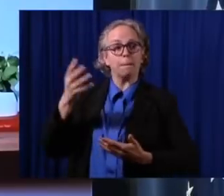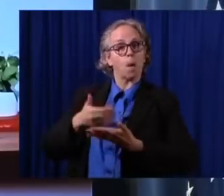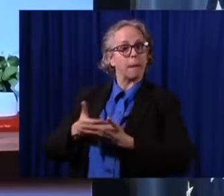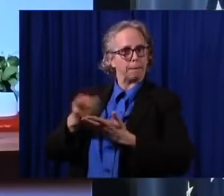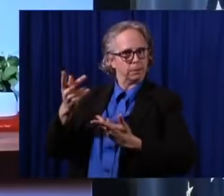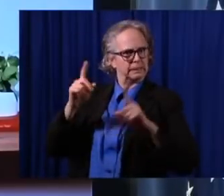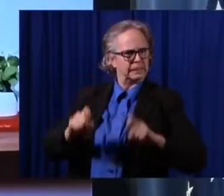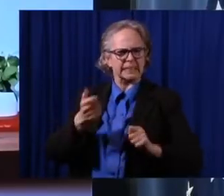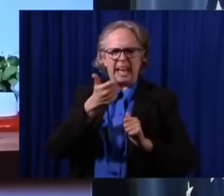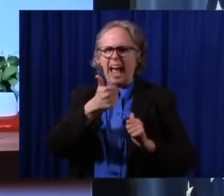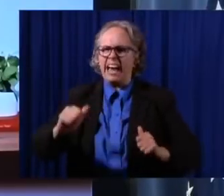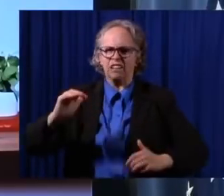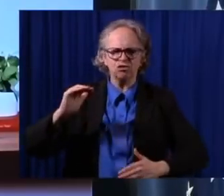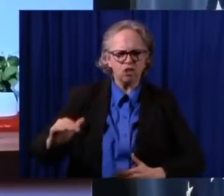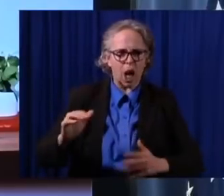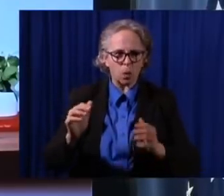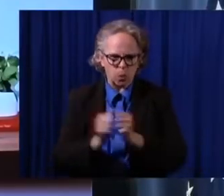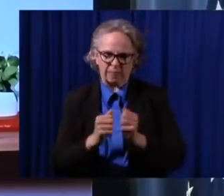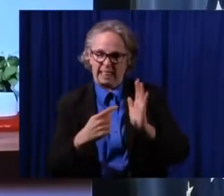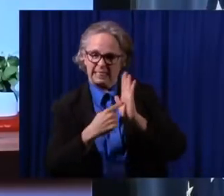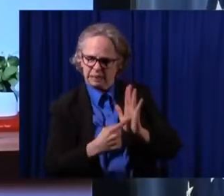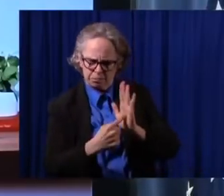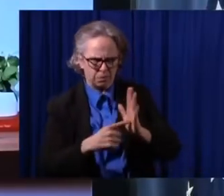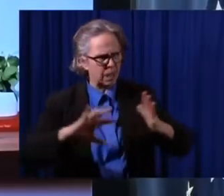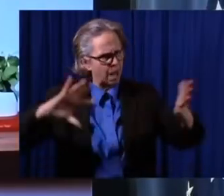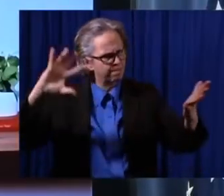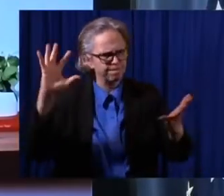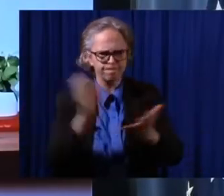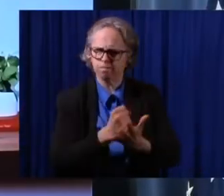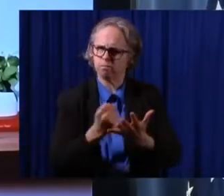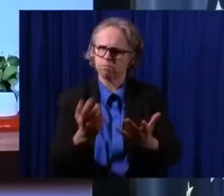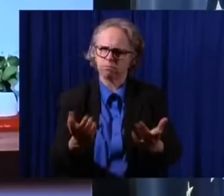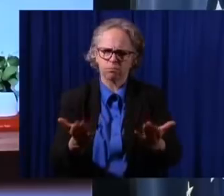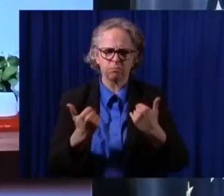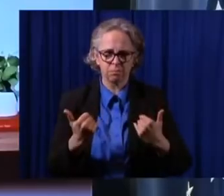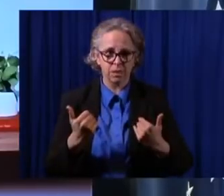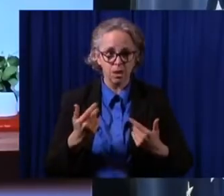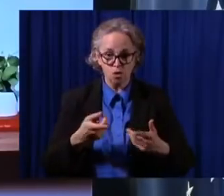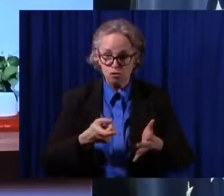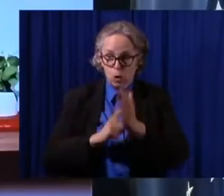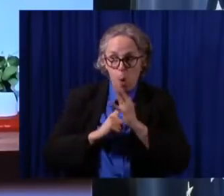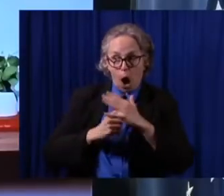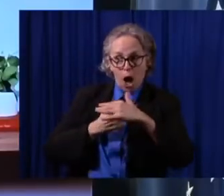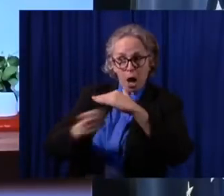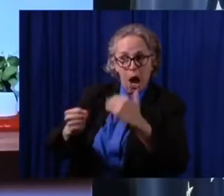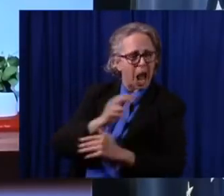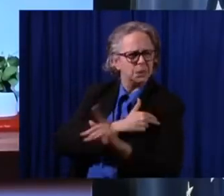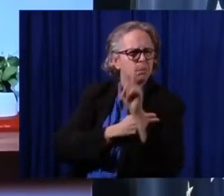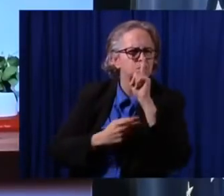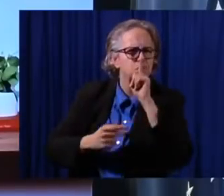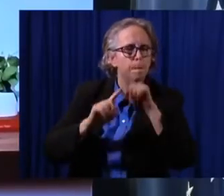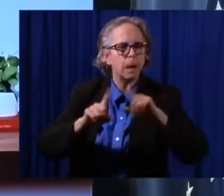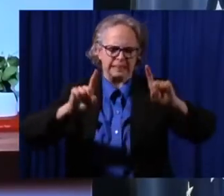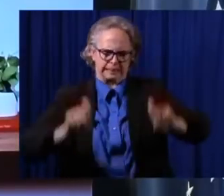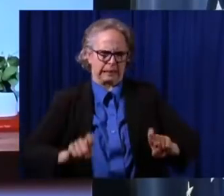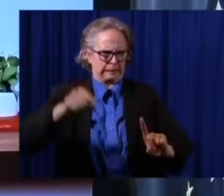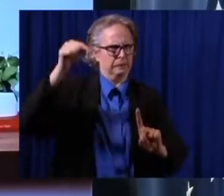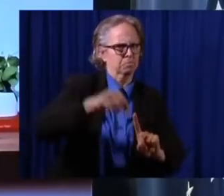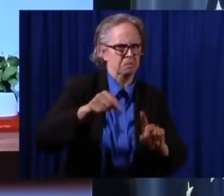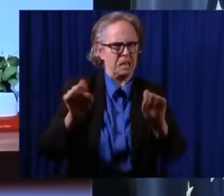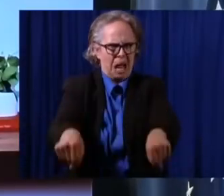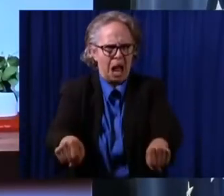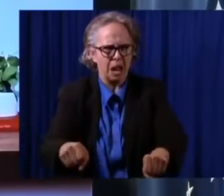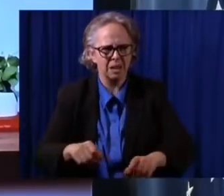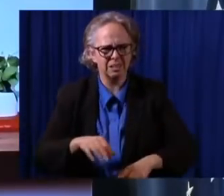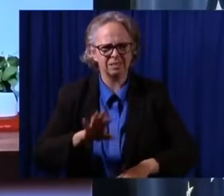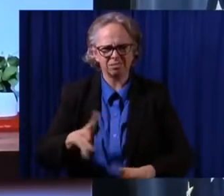now be tested, not just the ones who are admitted to the hospital. And so if you're worried at all, just let your pediatrician know, and we can certainly